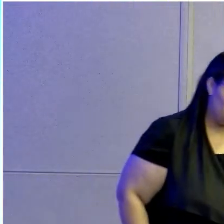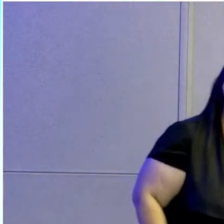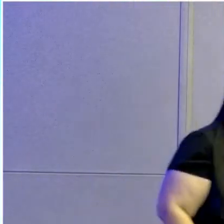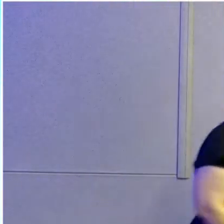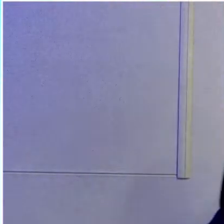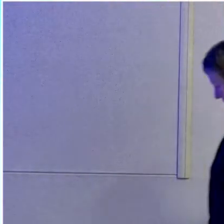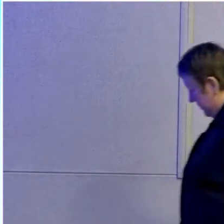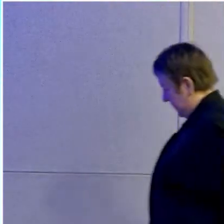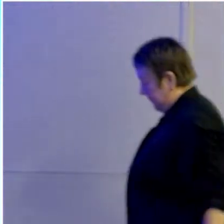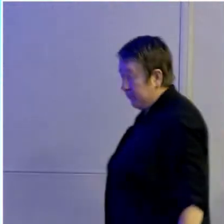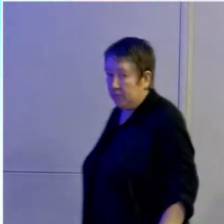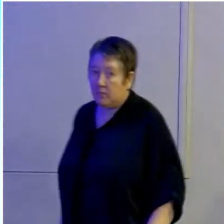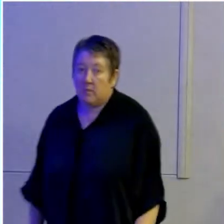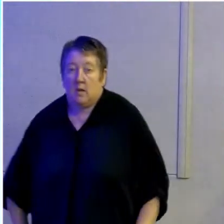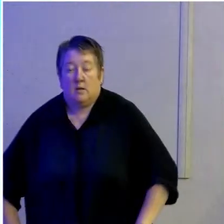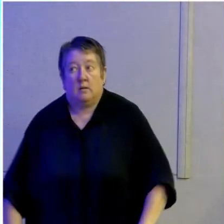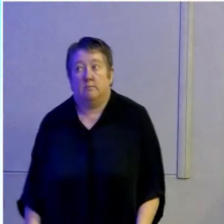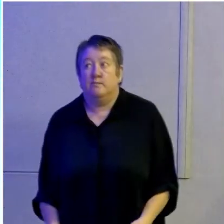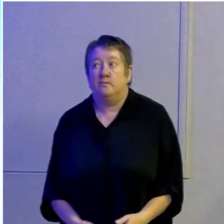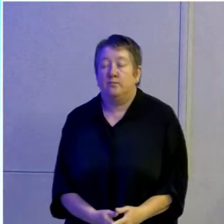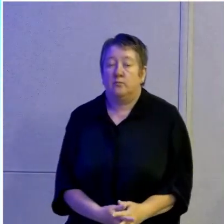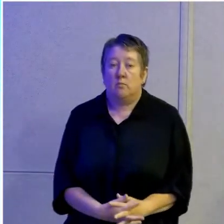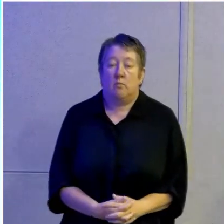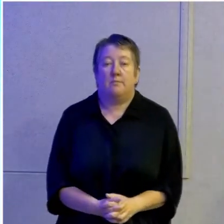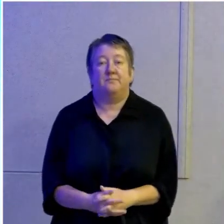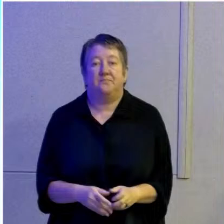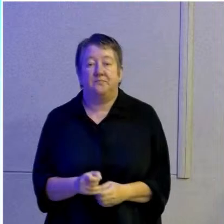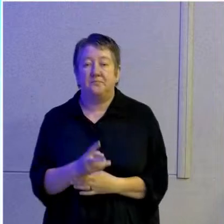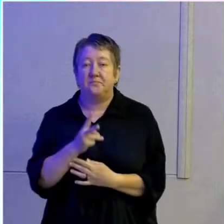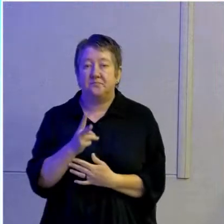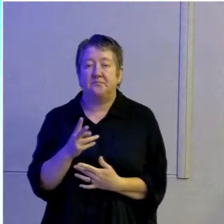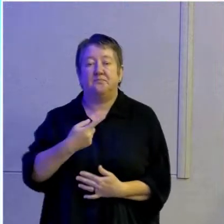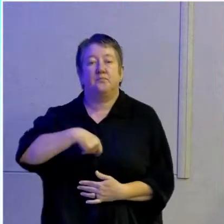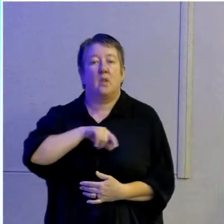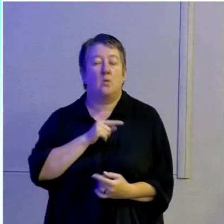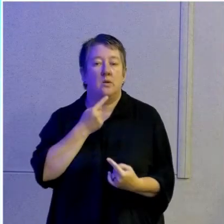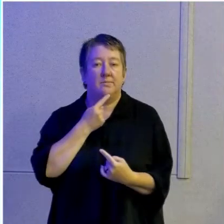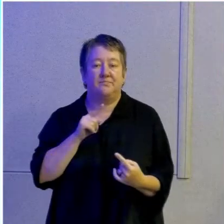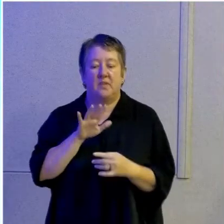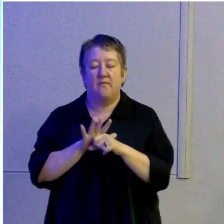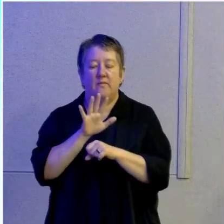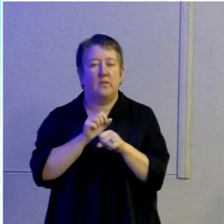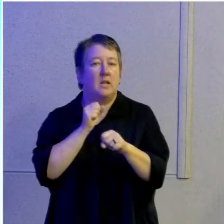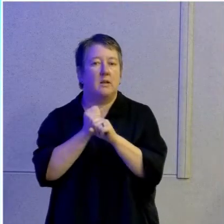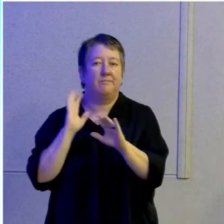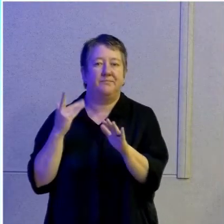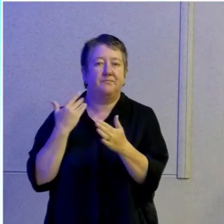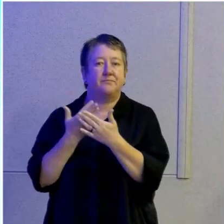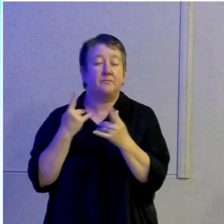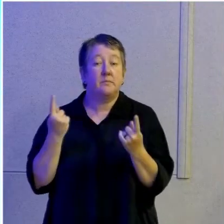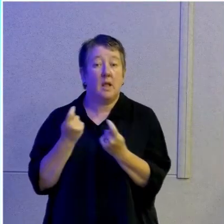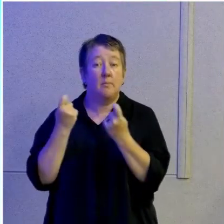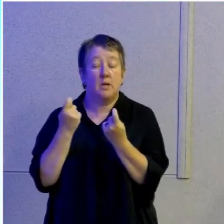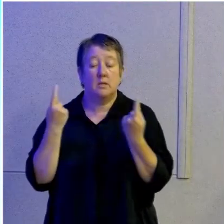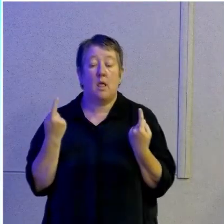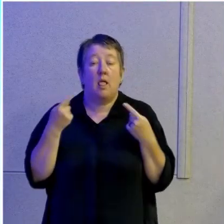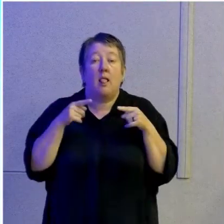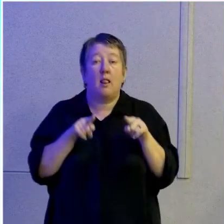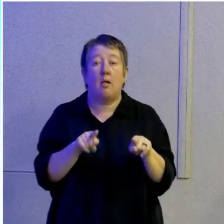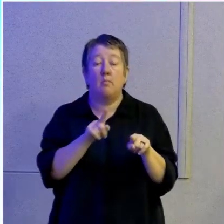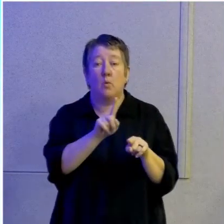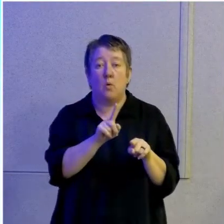Again, we are saying the celebration, this 15th year celebration, it coincides with South Africa